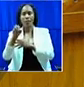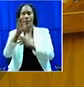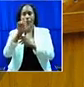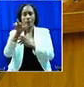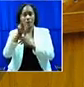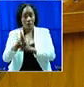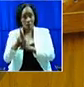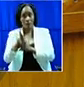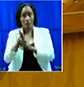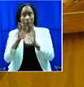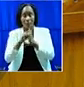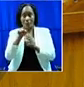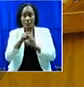scheme.